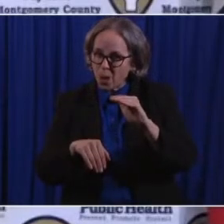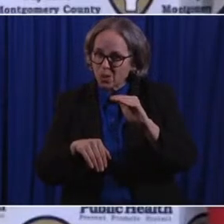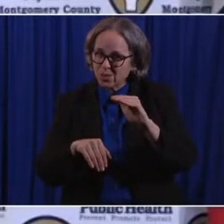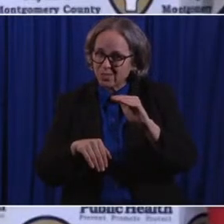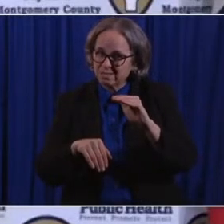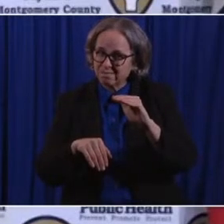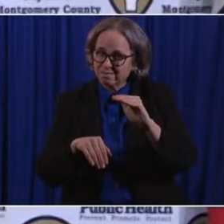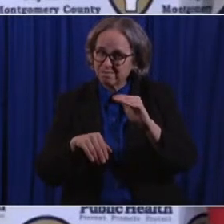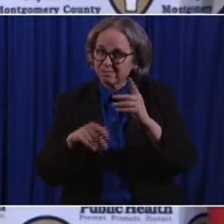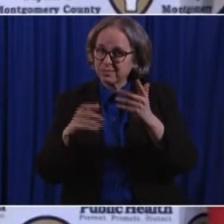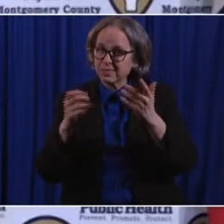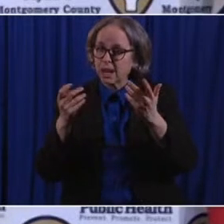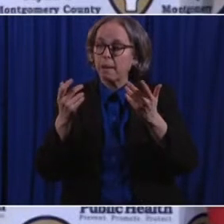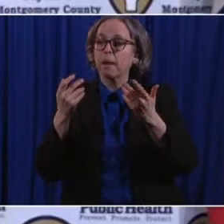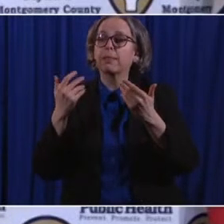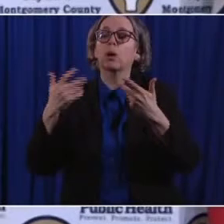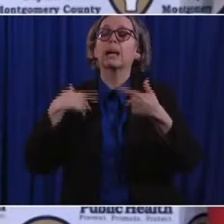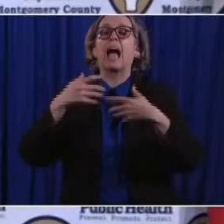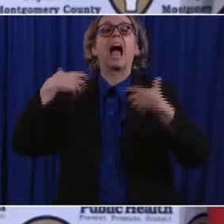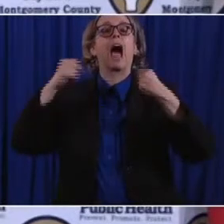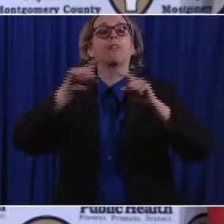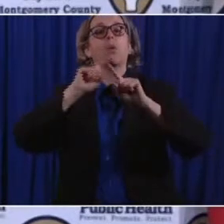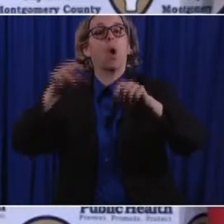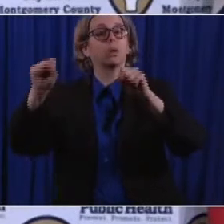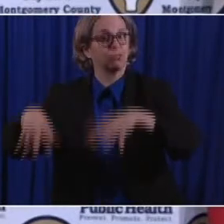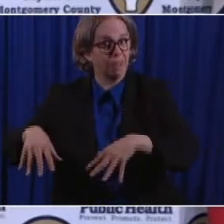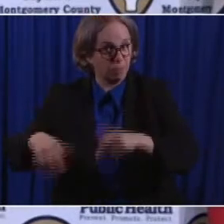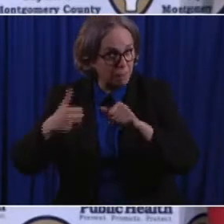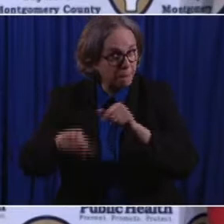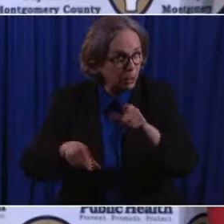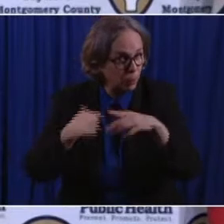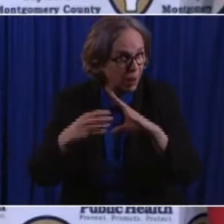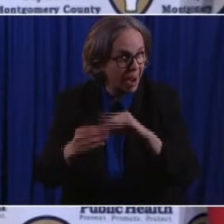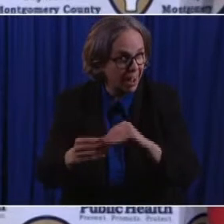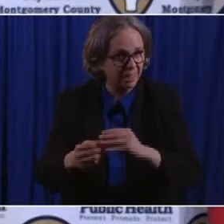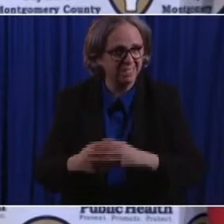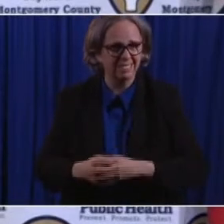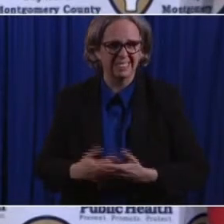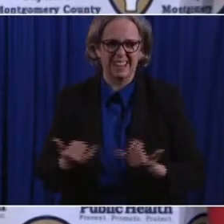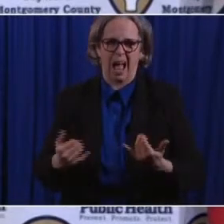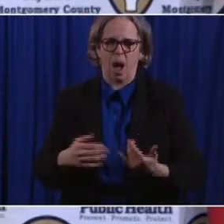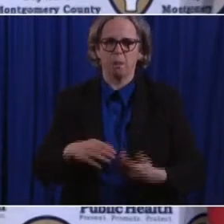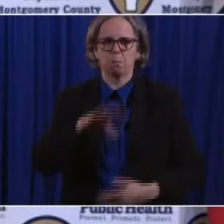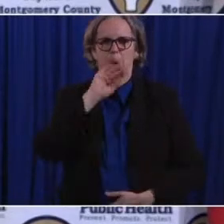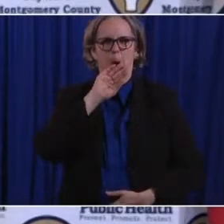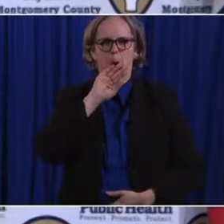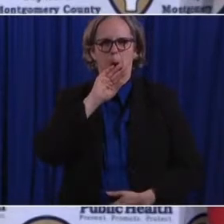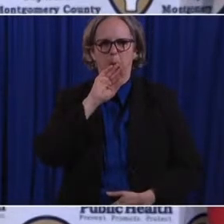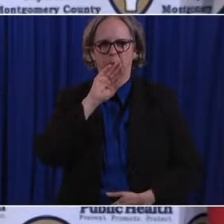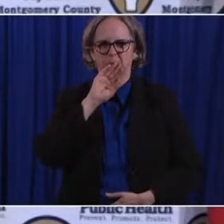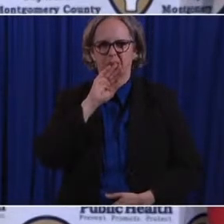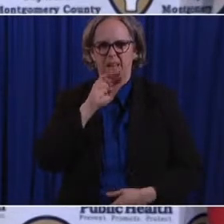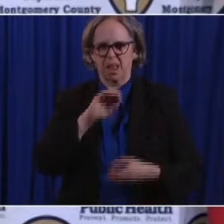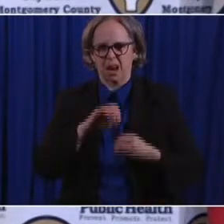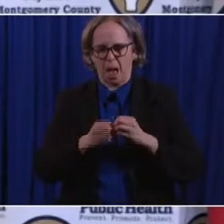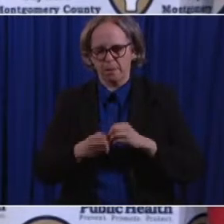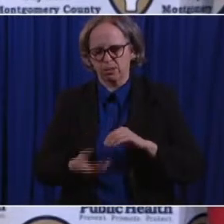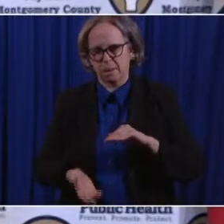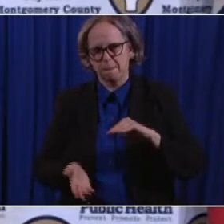We were going very well for a while, and now, unfortunately, it has really started to go up. We've reviewed the